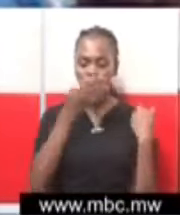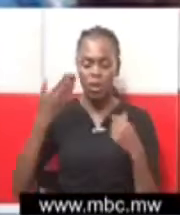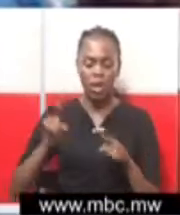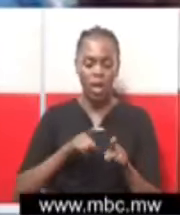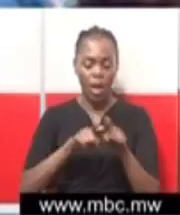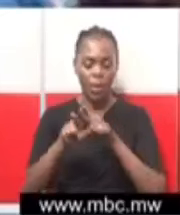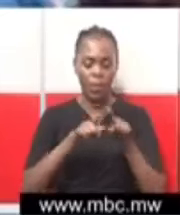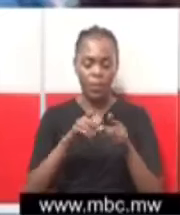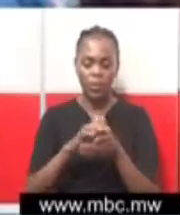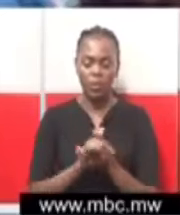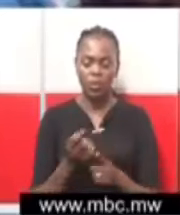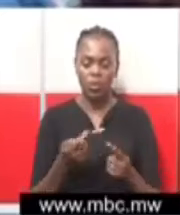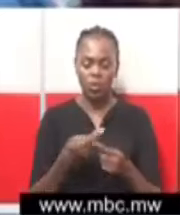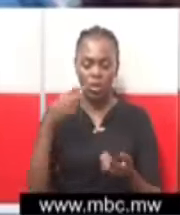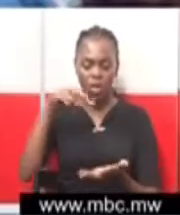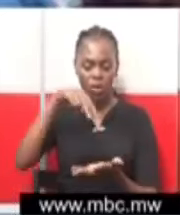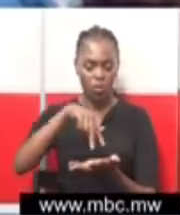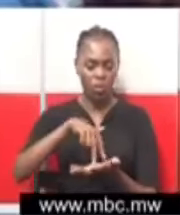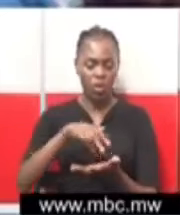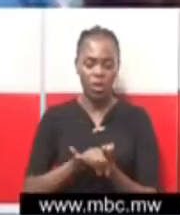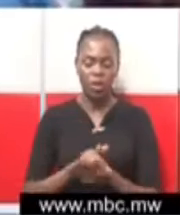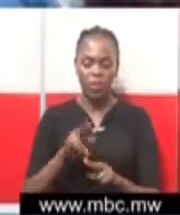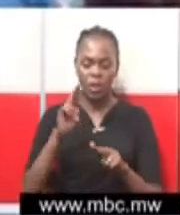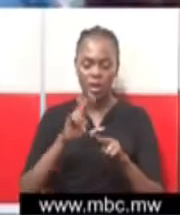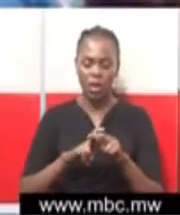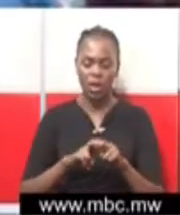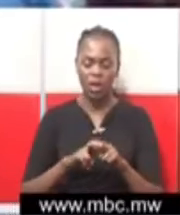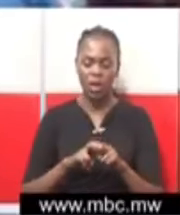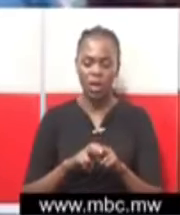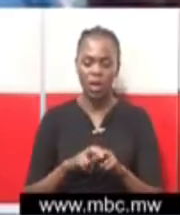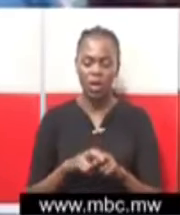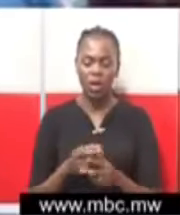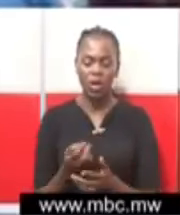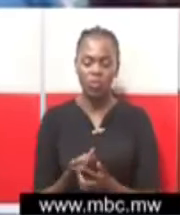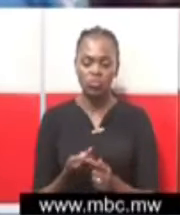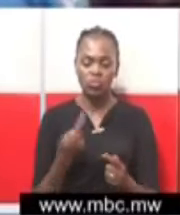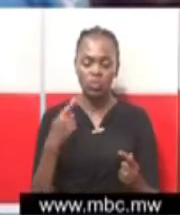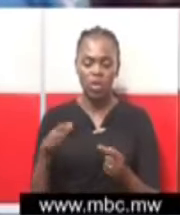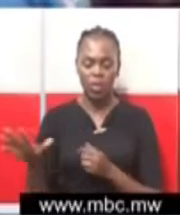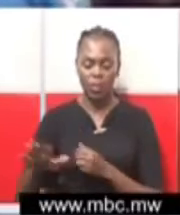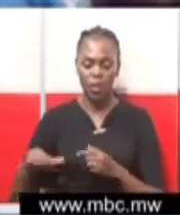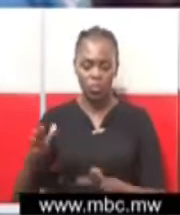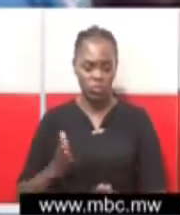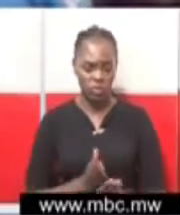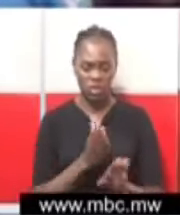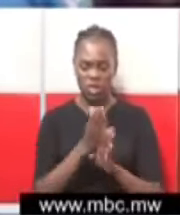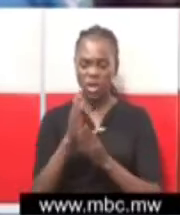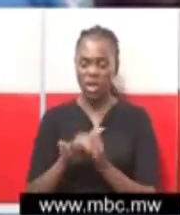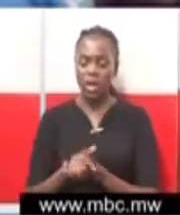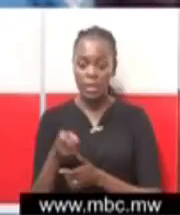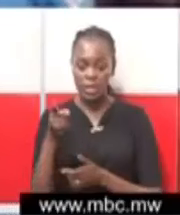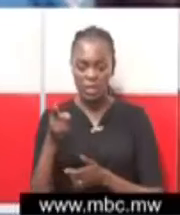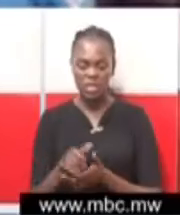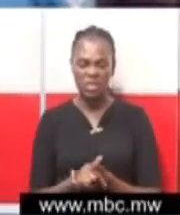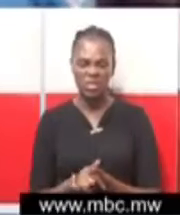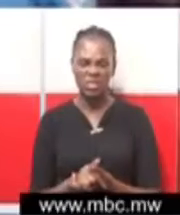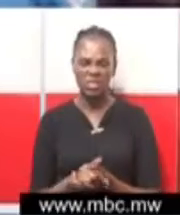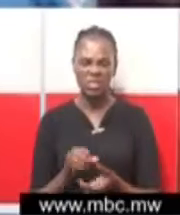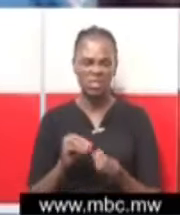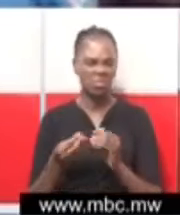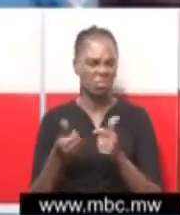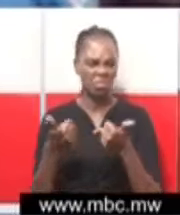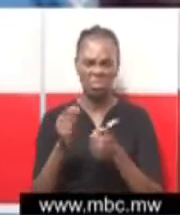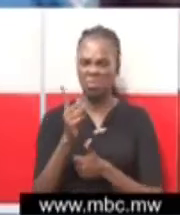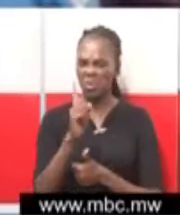competed solely by candidates who are permanent residents of the respective regions. However, this has not gone down well